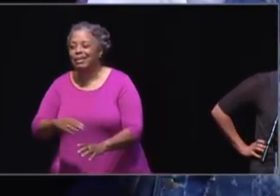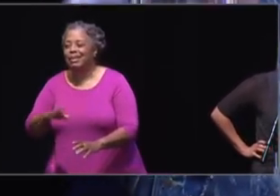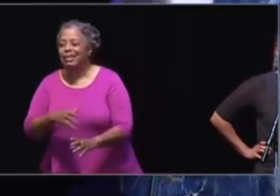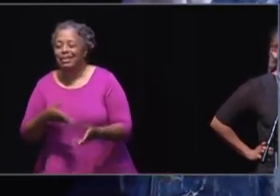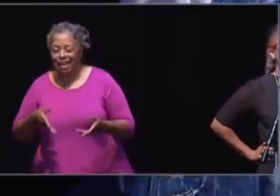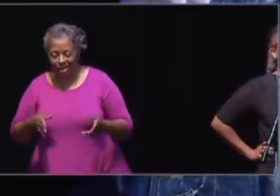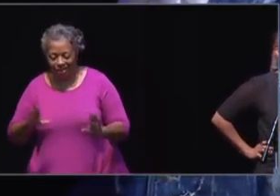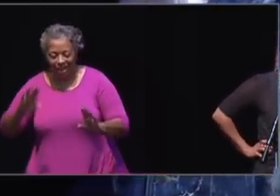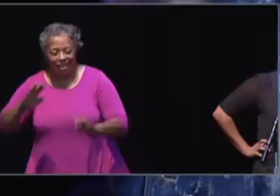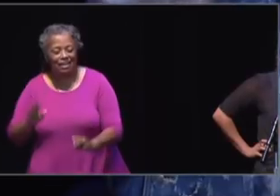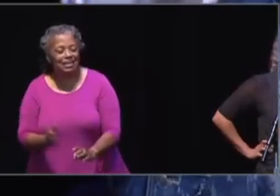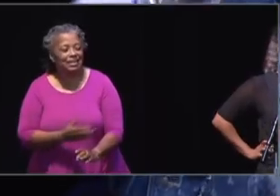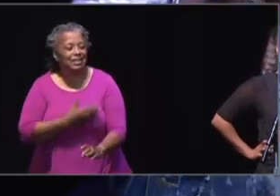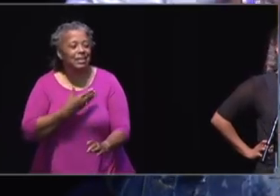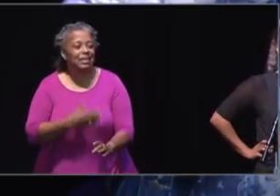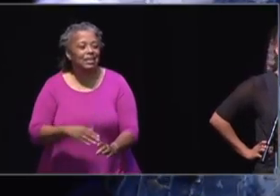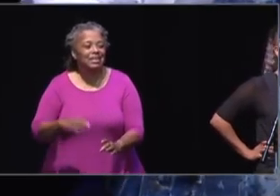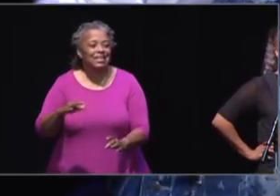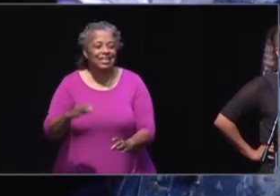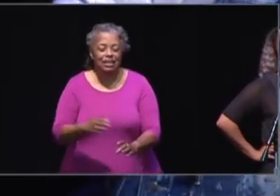sing. Now let us